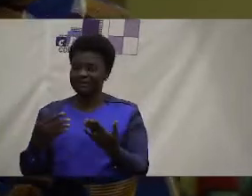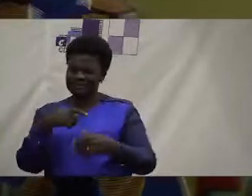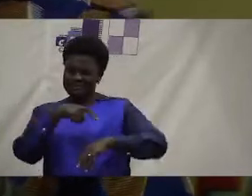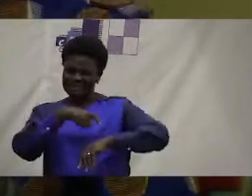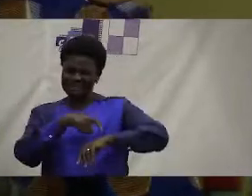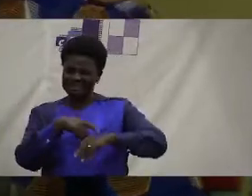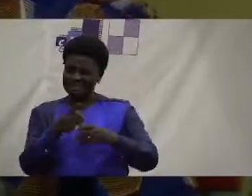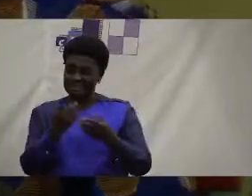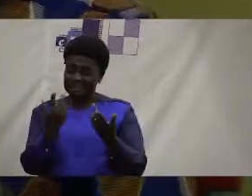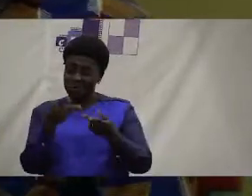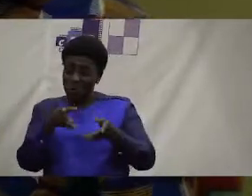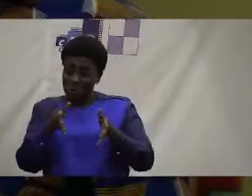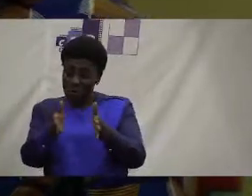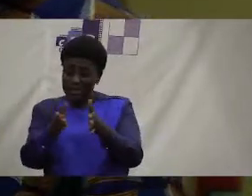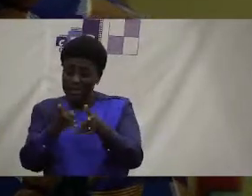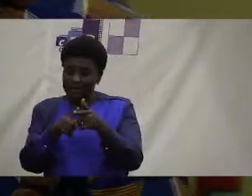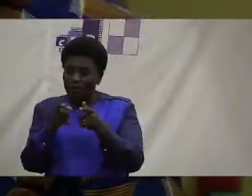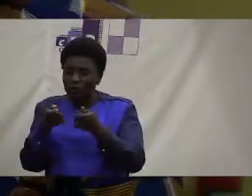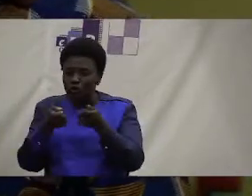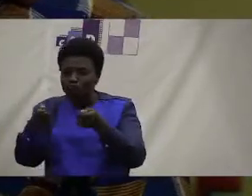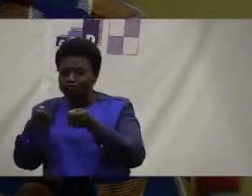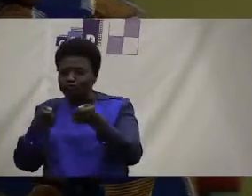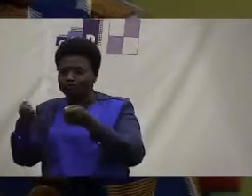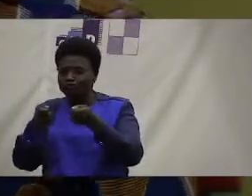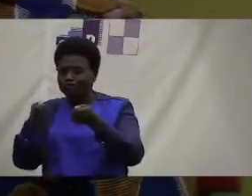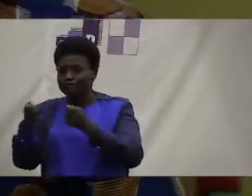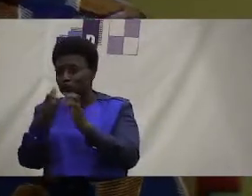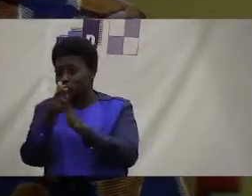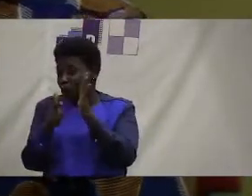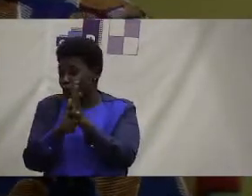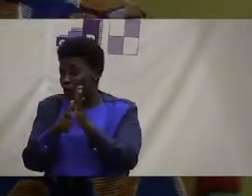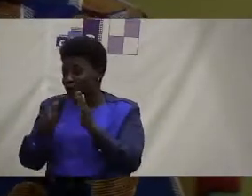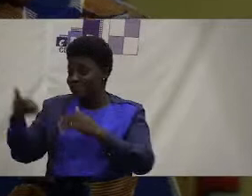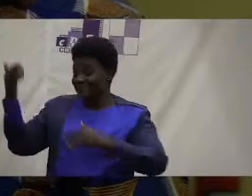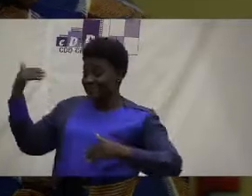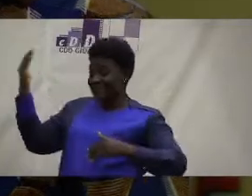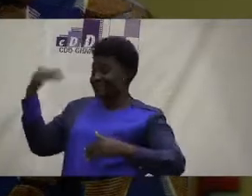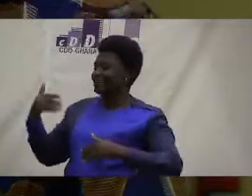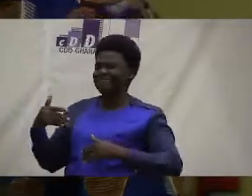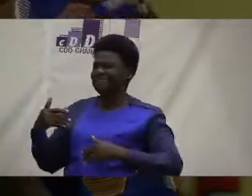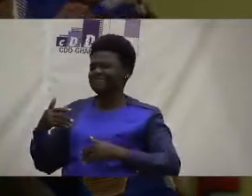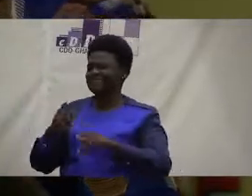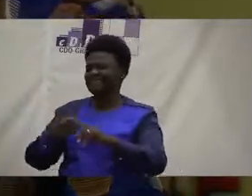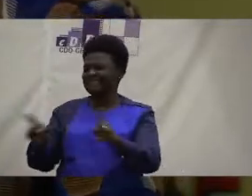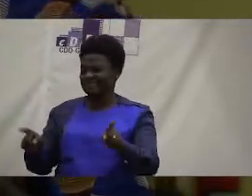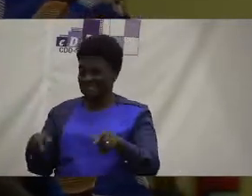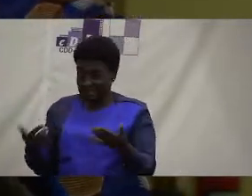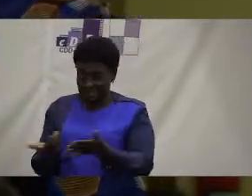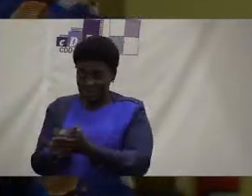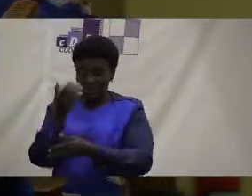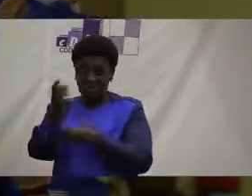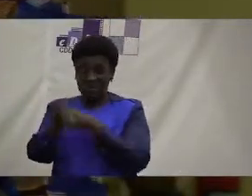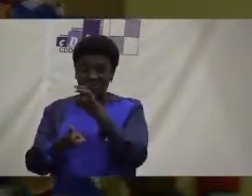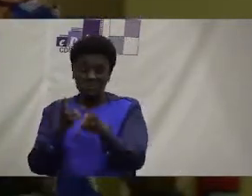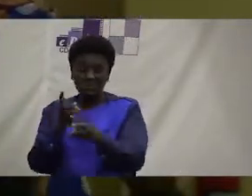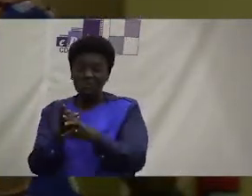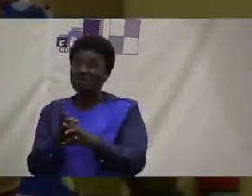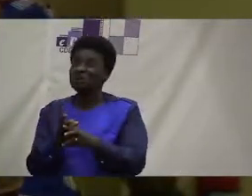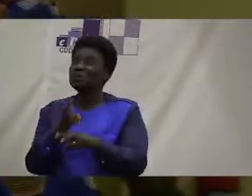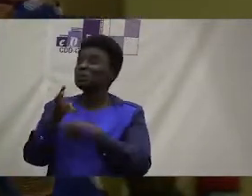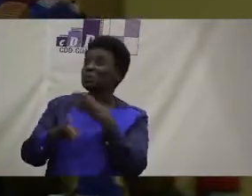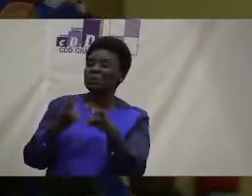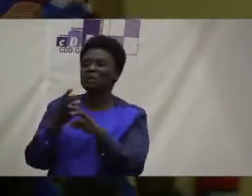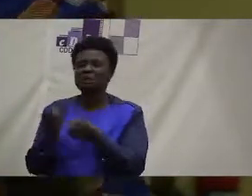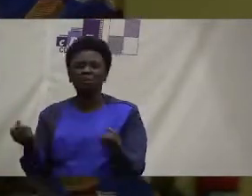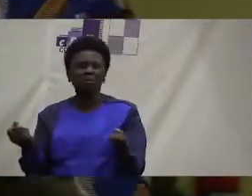regulatory framework which we operated in the past. And it's a new world. It's a world that so many things